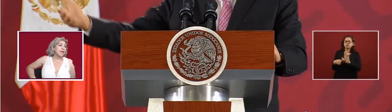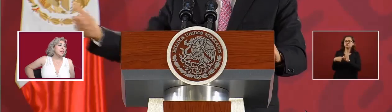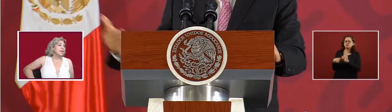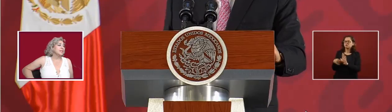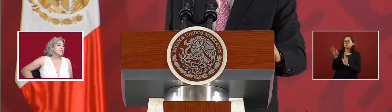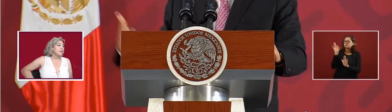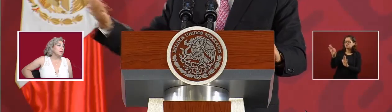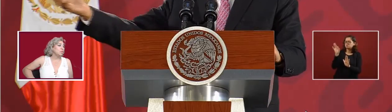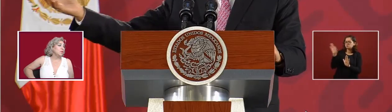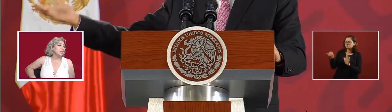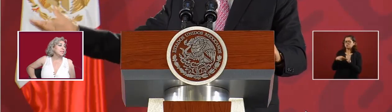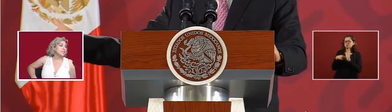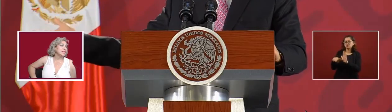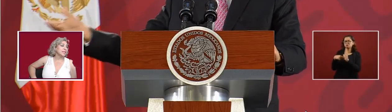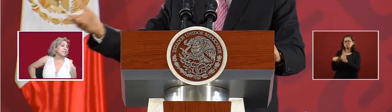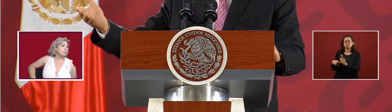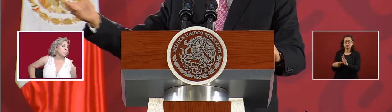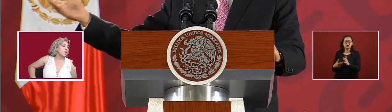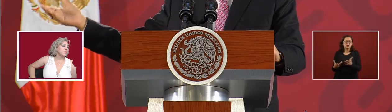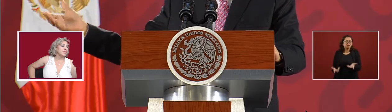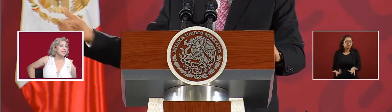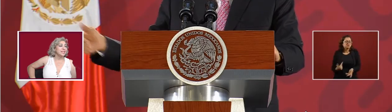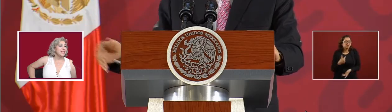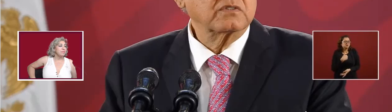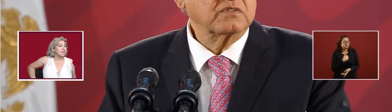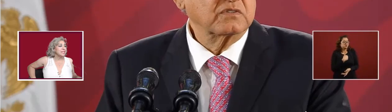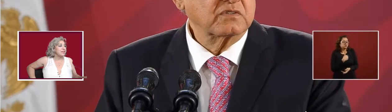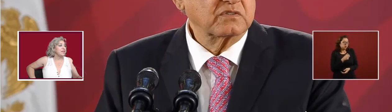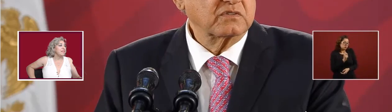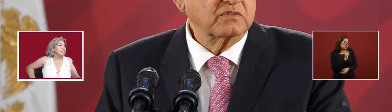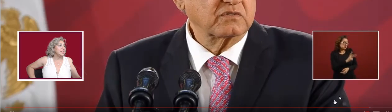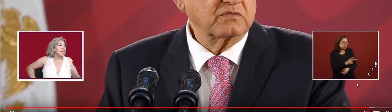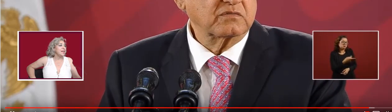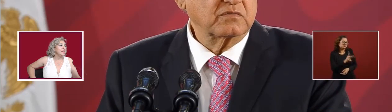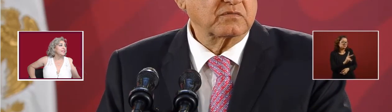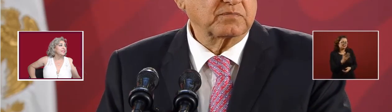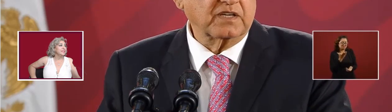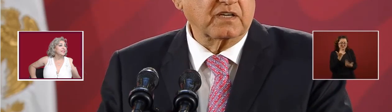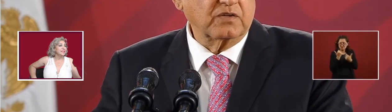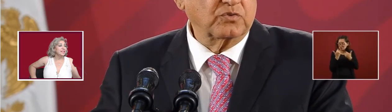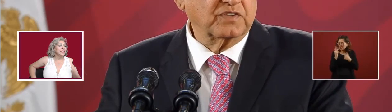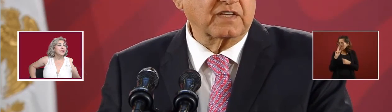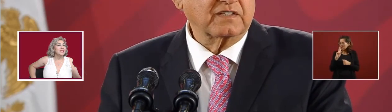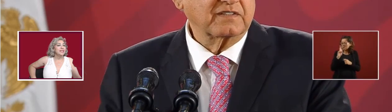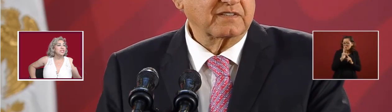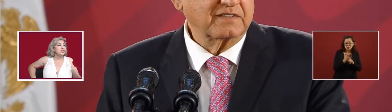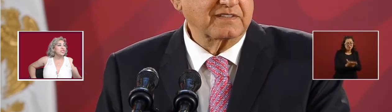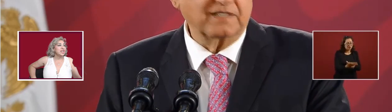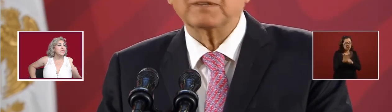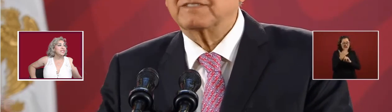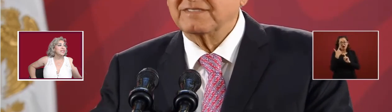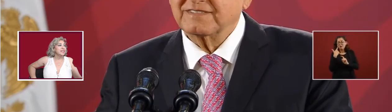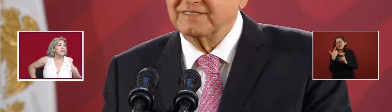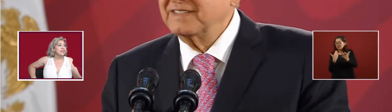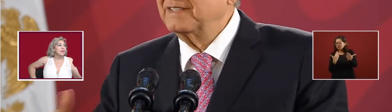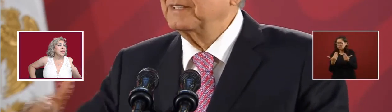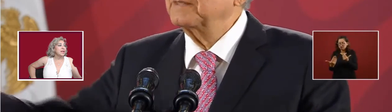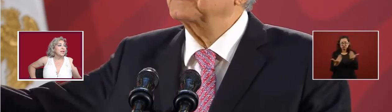and accept well let's accept without conceding because I don't have the data to judge